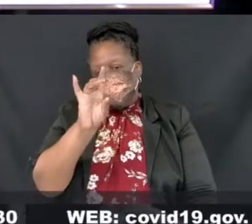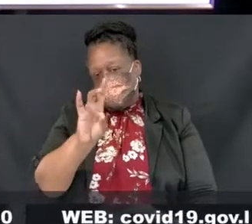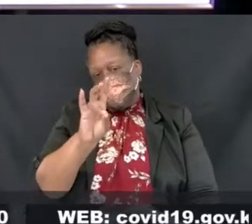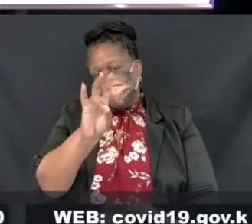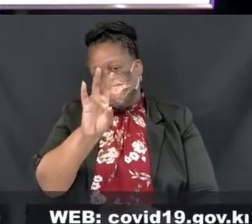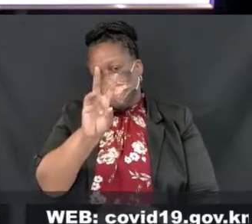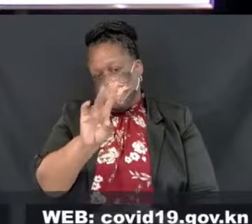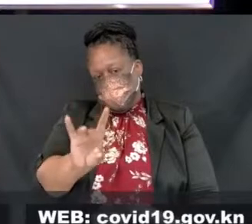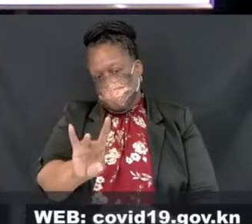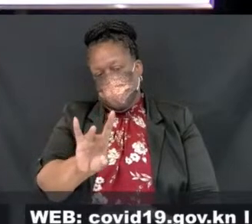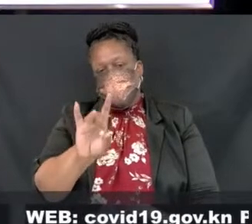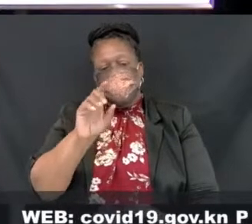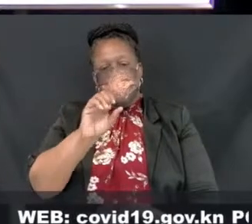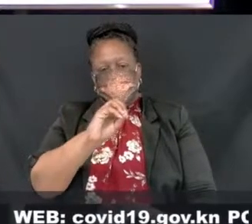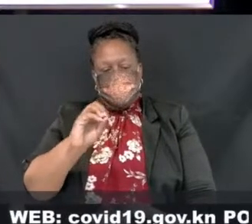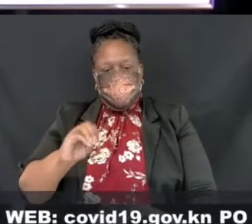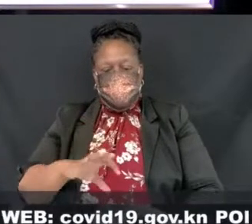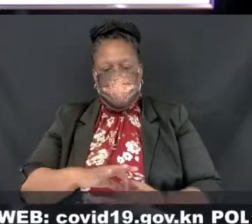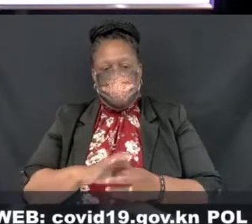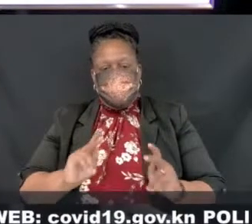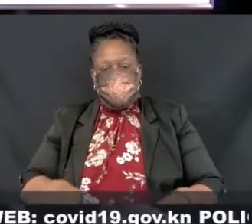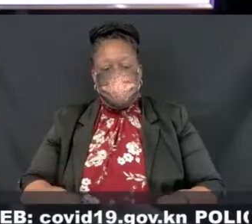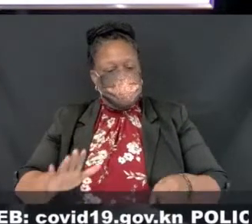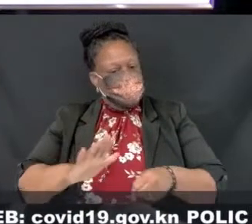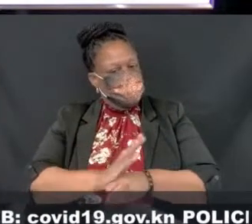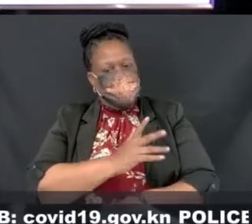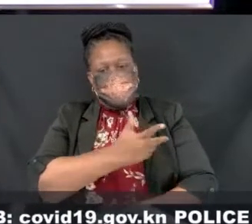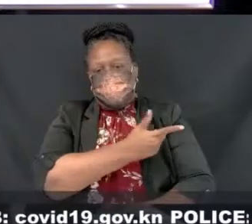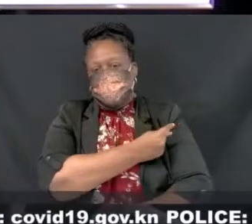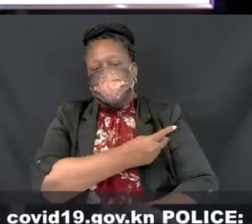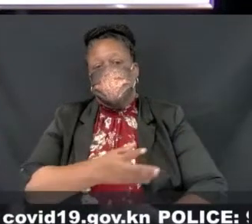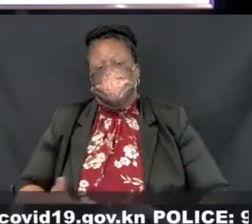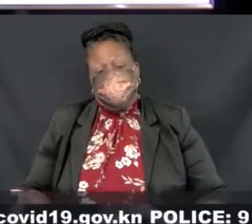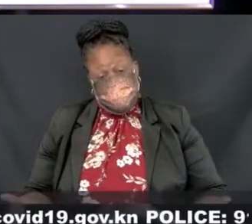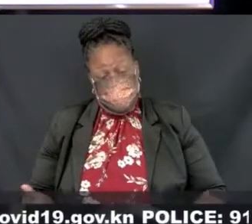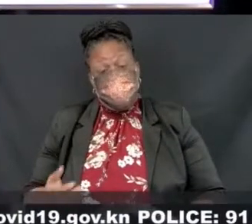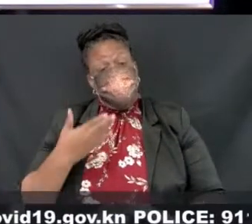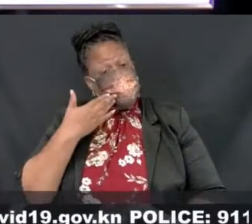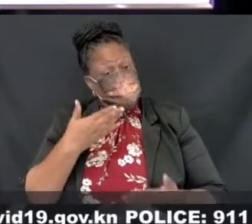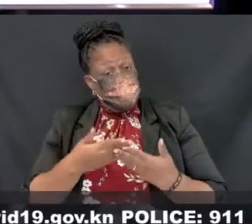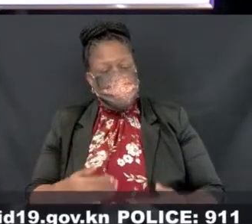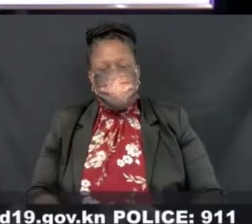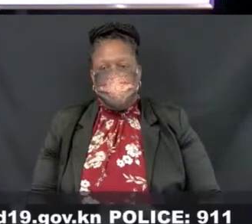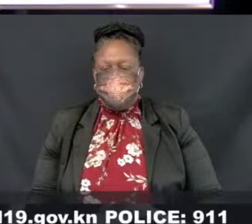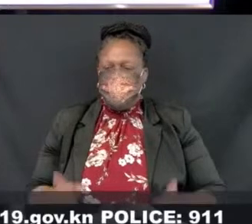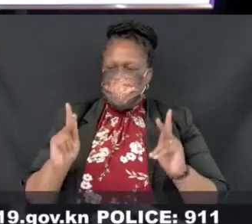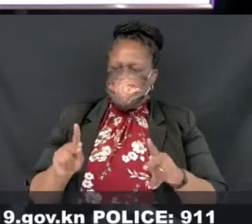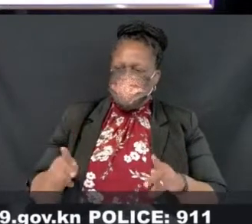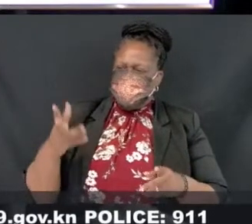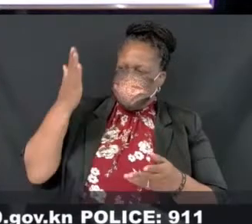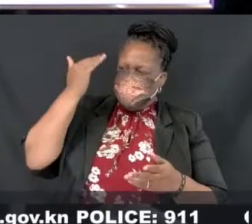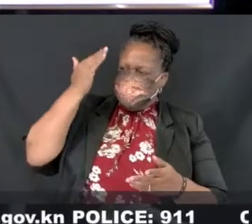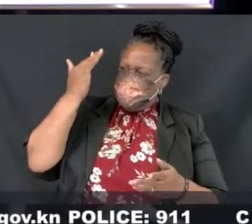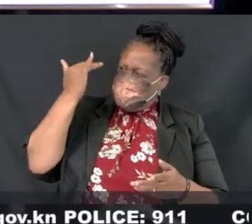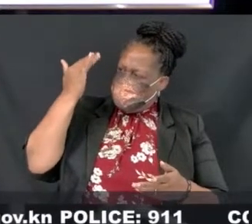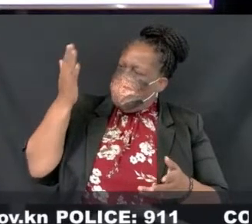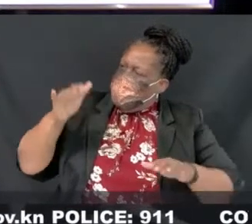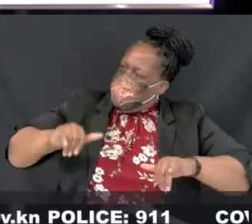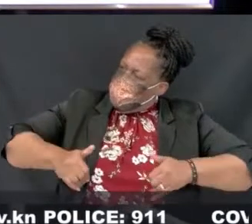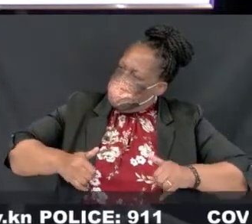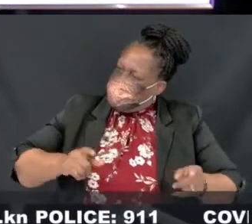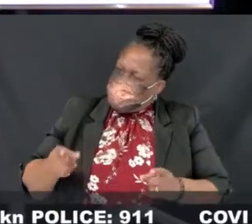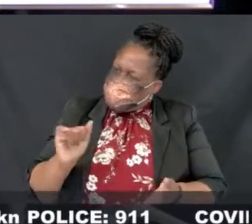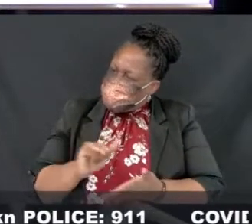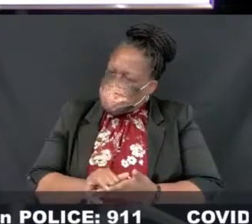how we were able to have such a successful vaccine rollout program while others struggled. The answer we